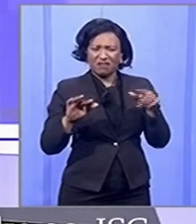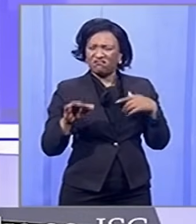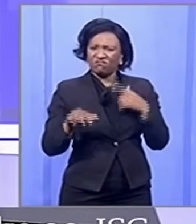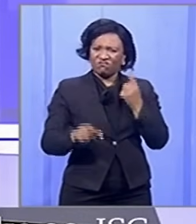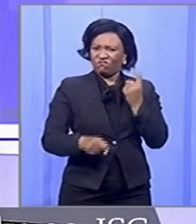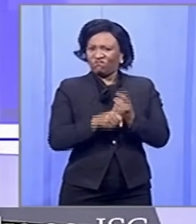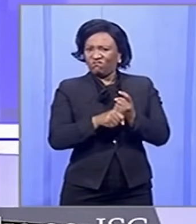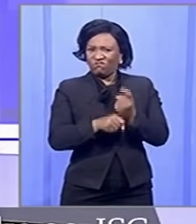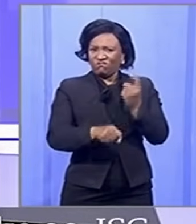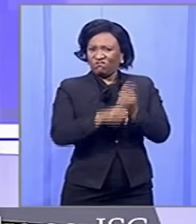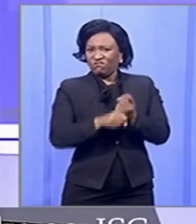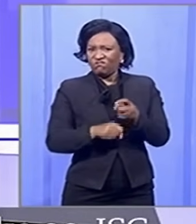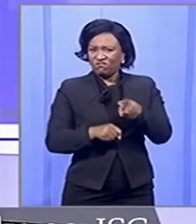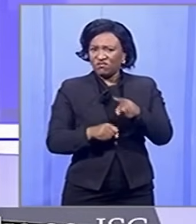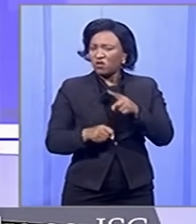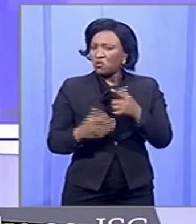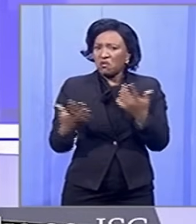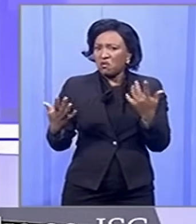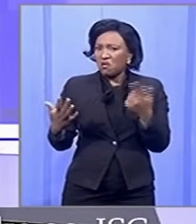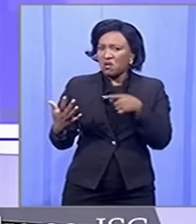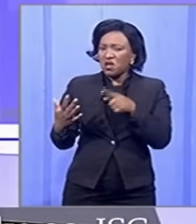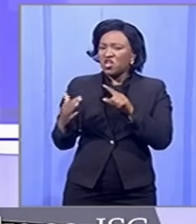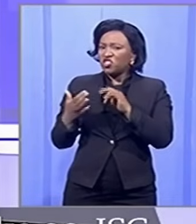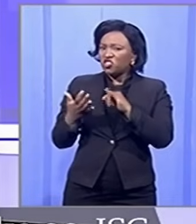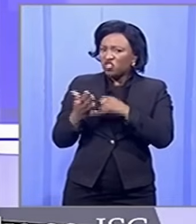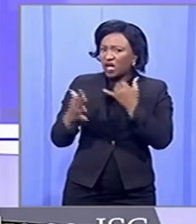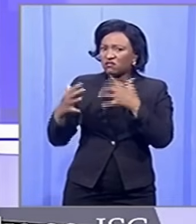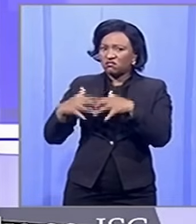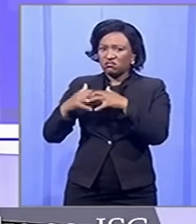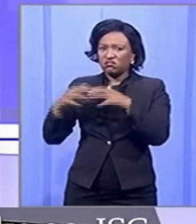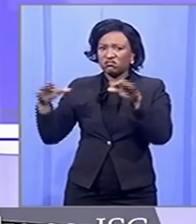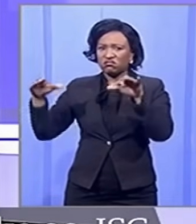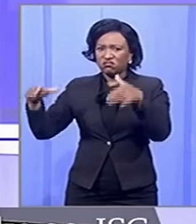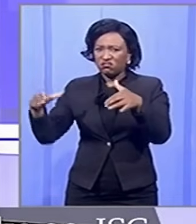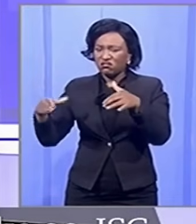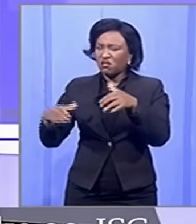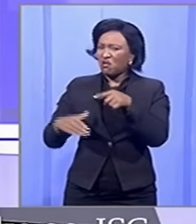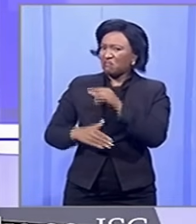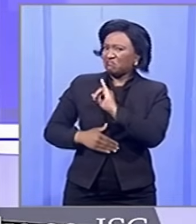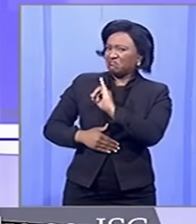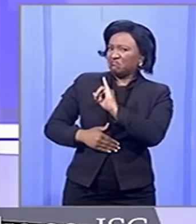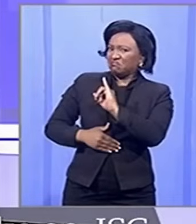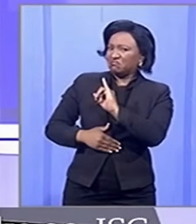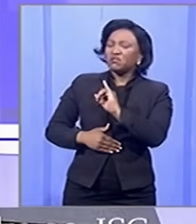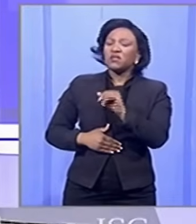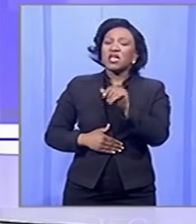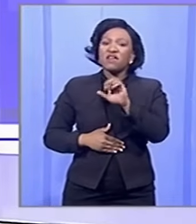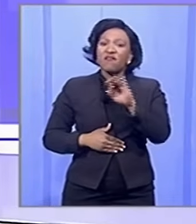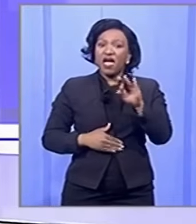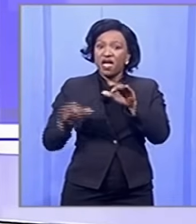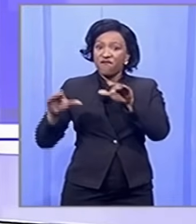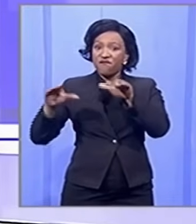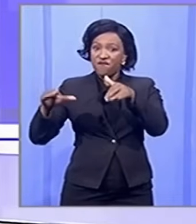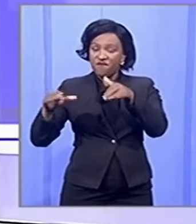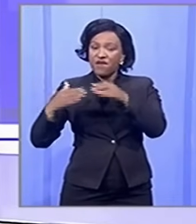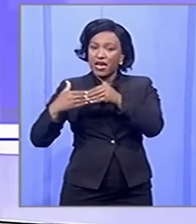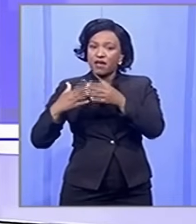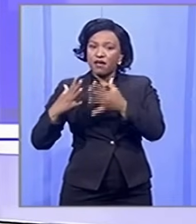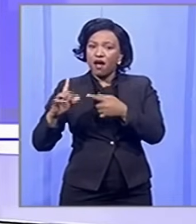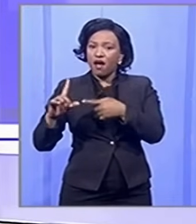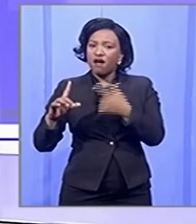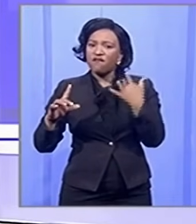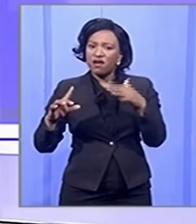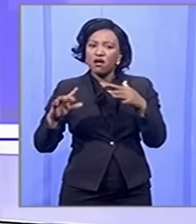ka mešogo fela ka ge e le thulaganyo ya matši a iša. Moetapele wa EFF o be a bolela le bathekgi ba